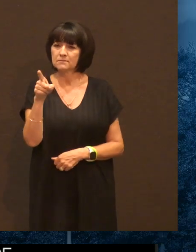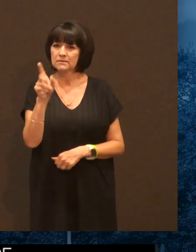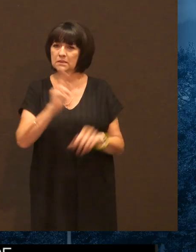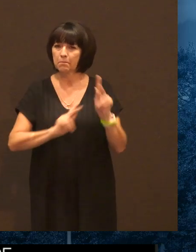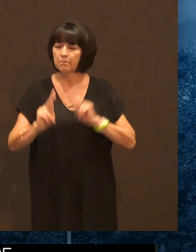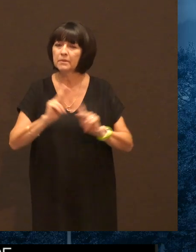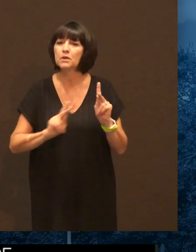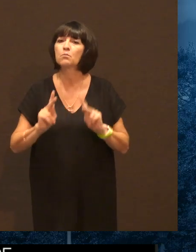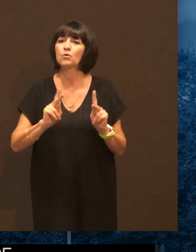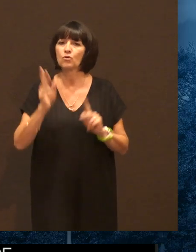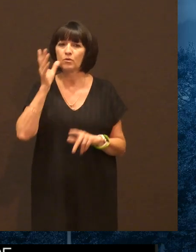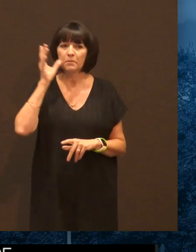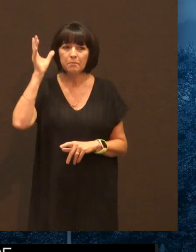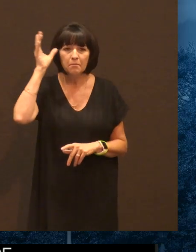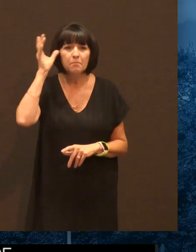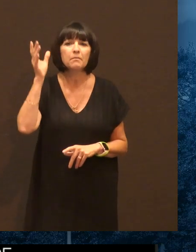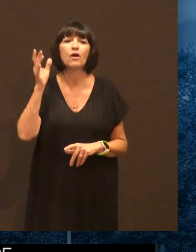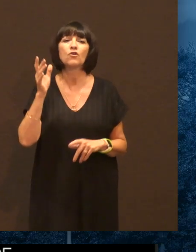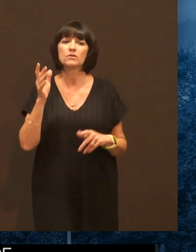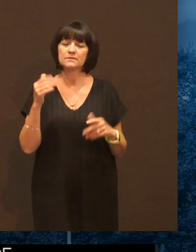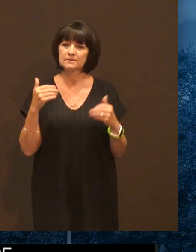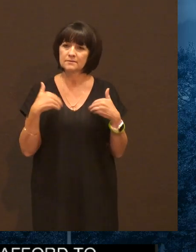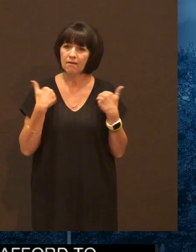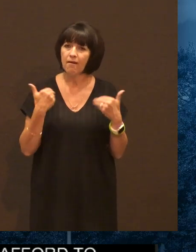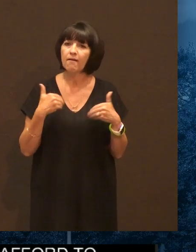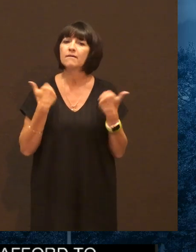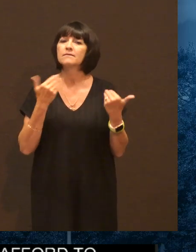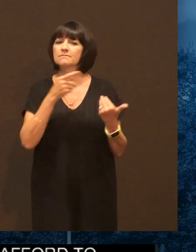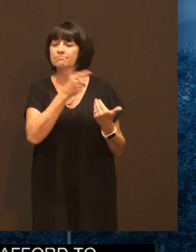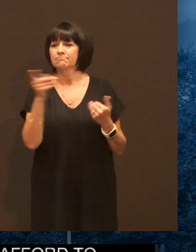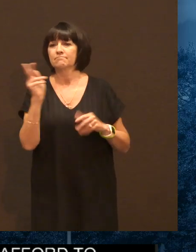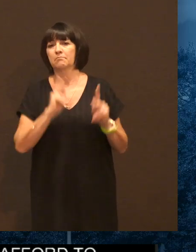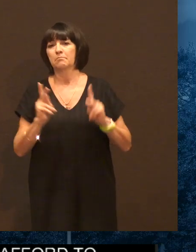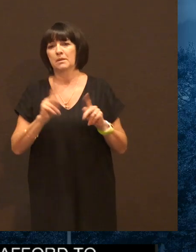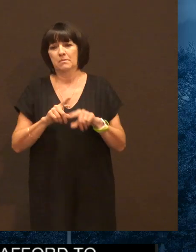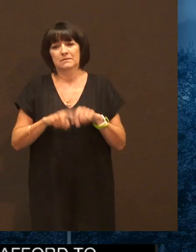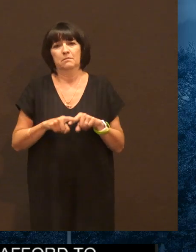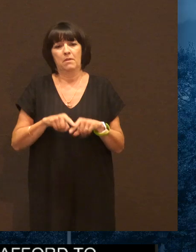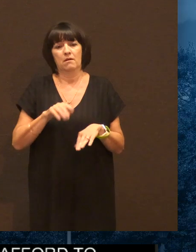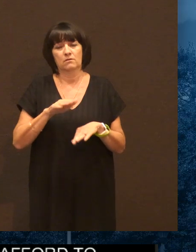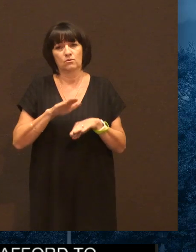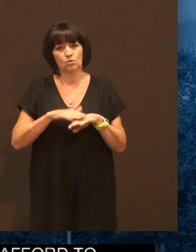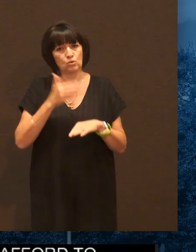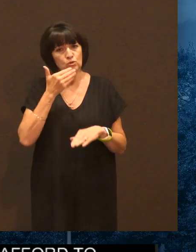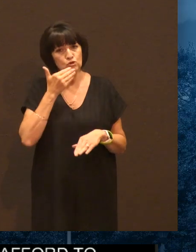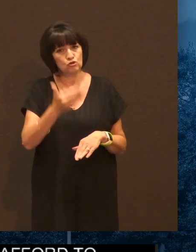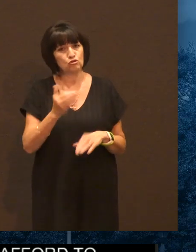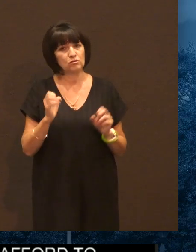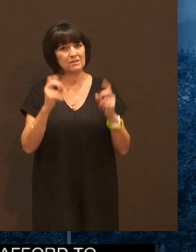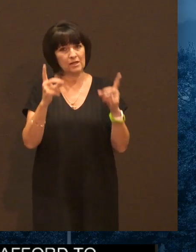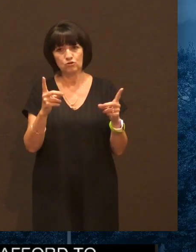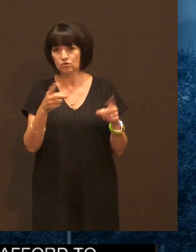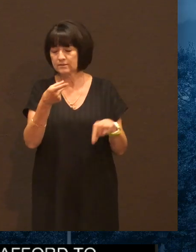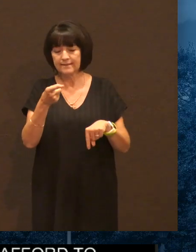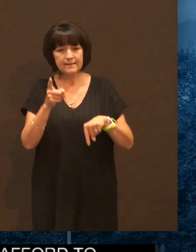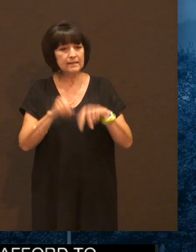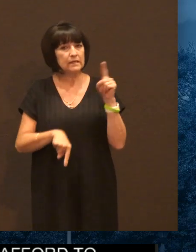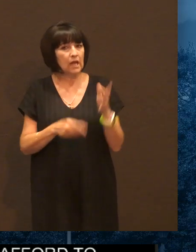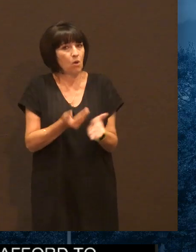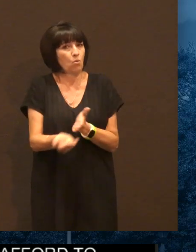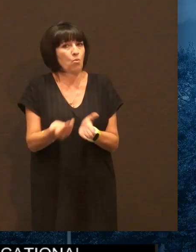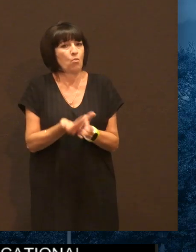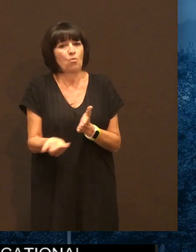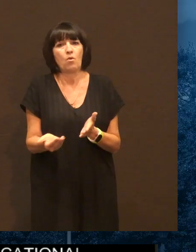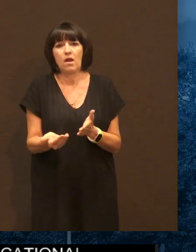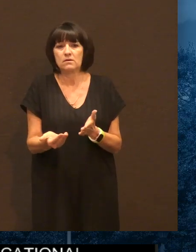day, let alone months or a year of a child's educational experience. And so getting those